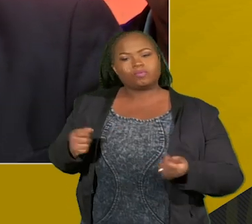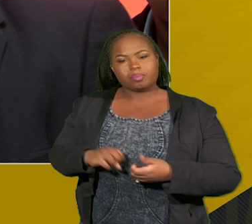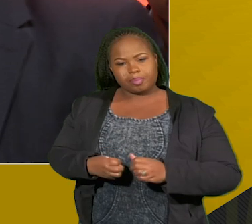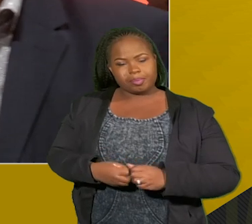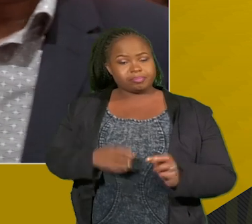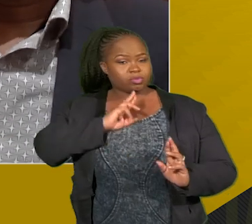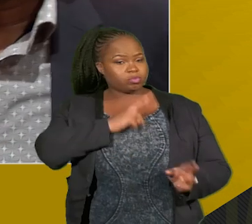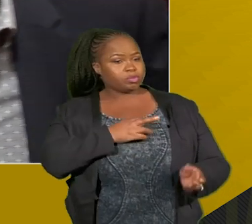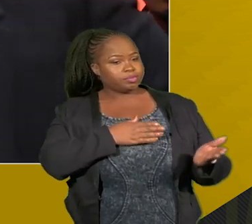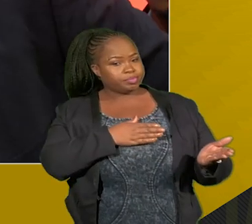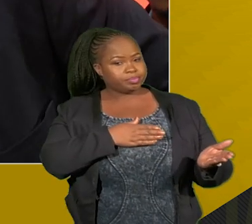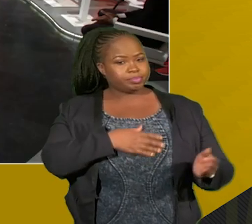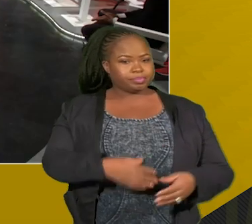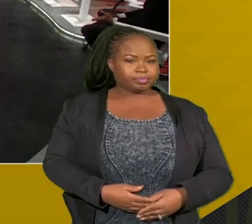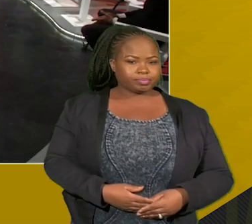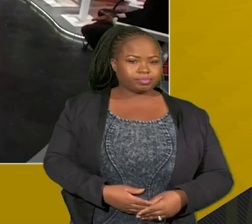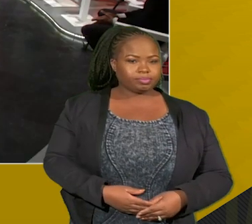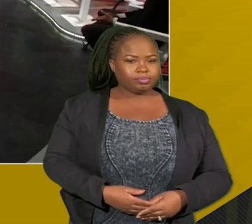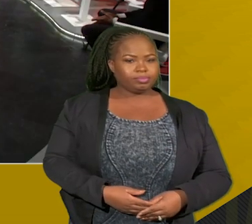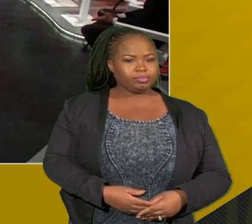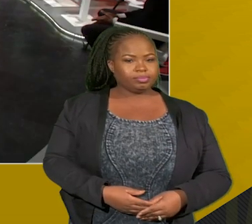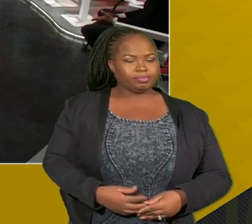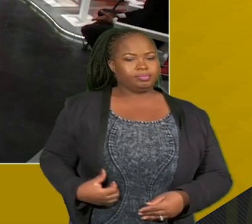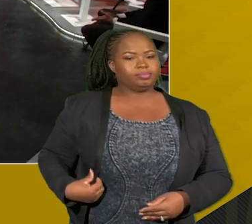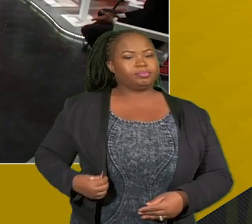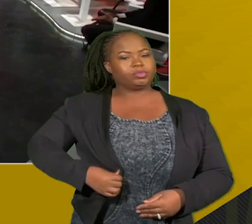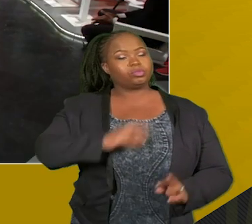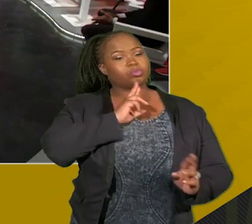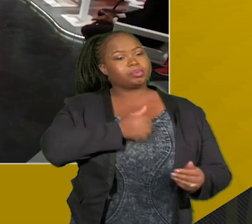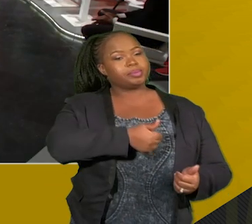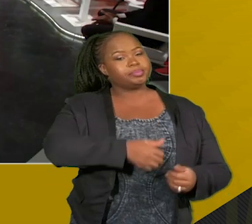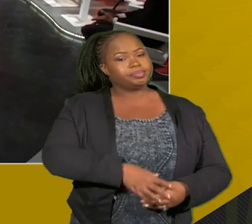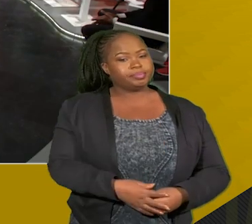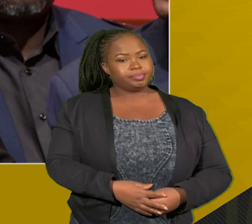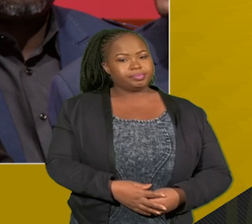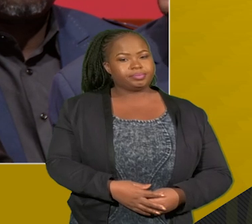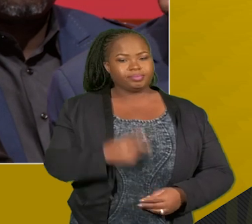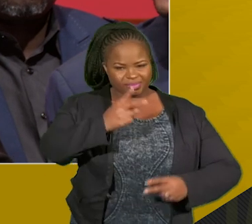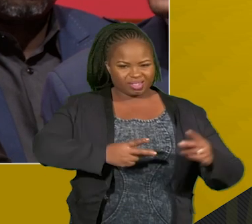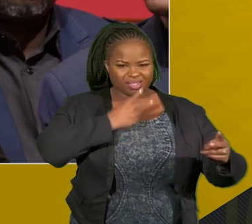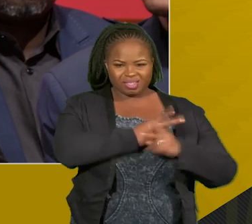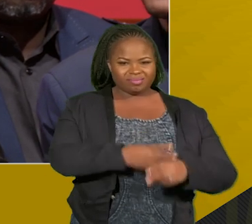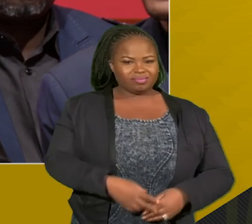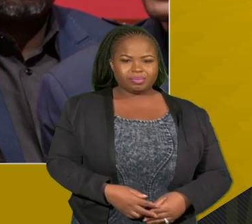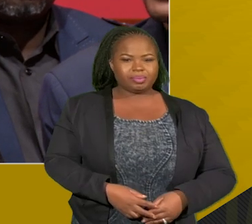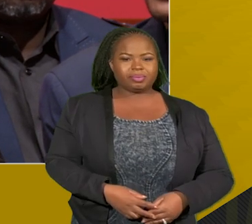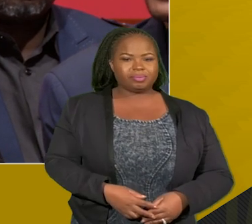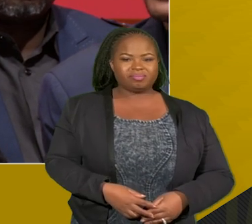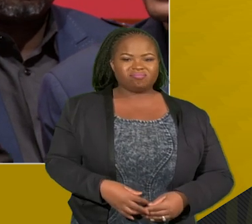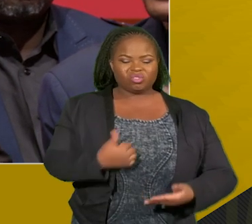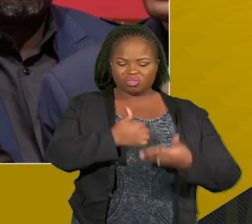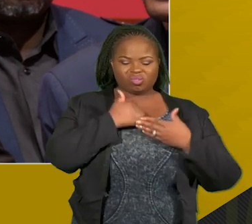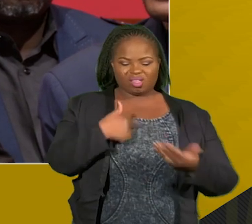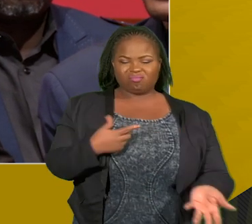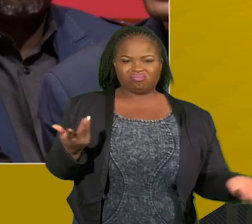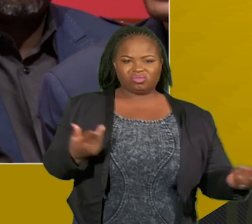as Mloi, you have only just under a minute yes. to answer that question. I repeat. It doesn't really help me to come here